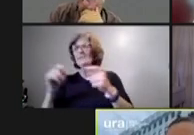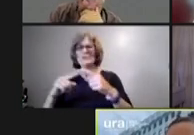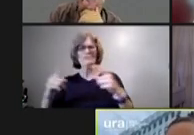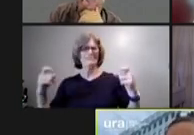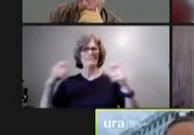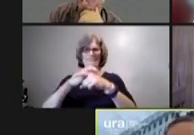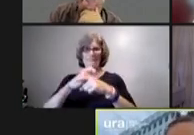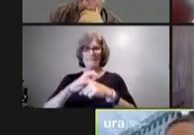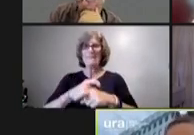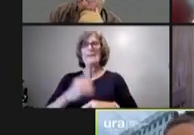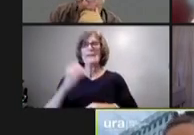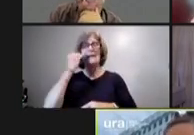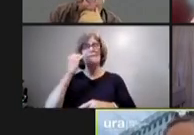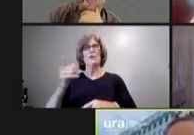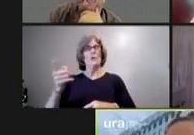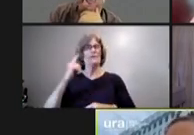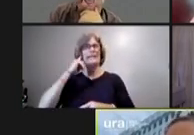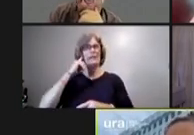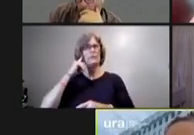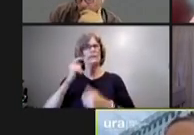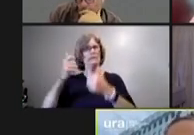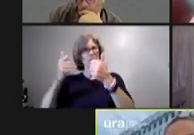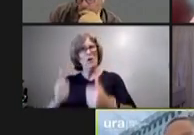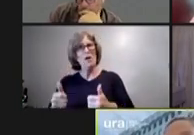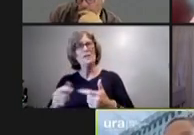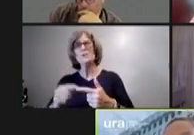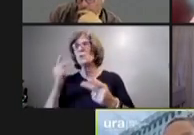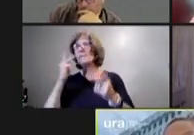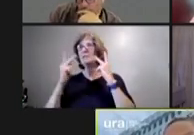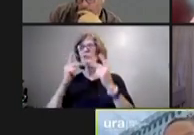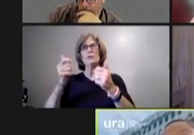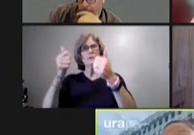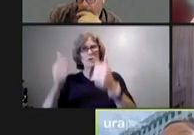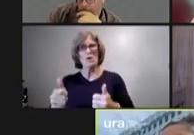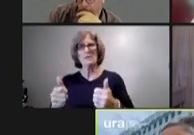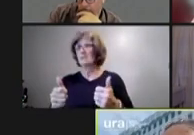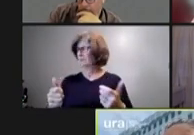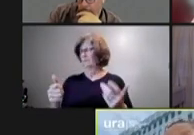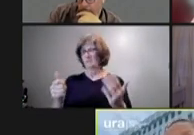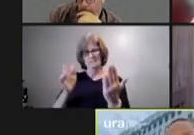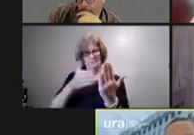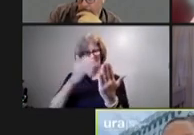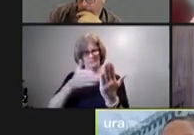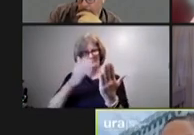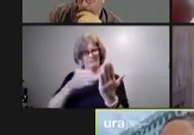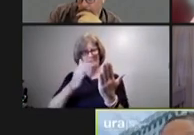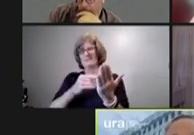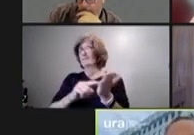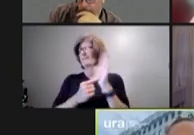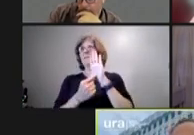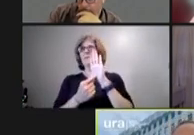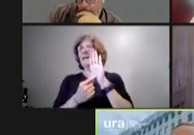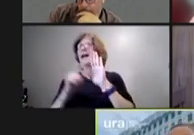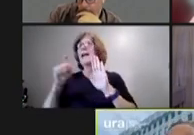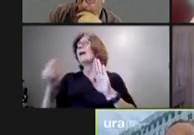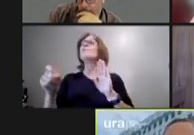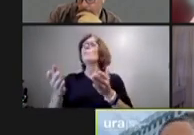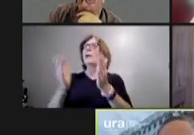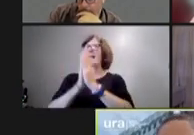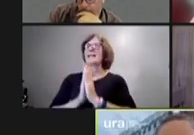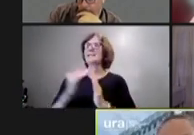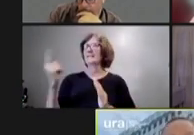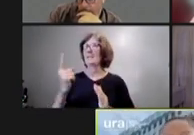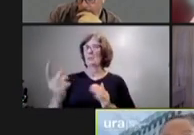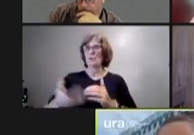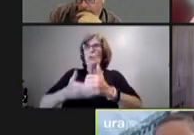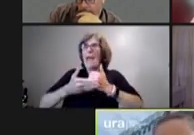with a hearing impaired or vision impaired, there's a whole, you have to then request a reasonable accommodation to have someone there to